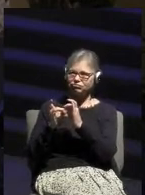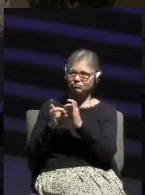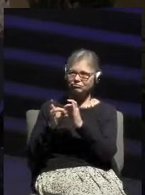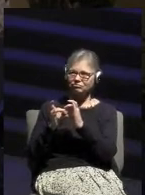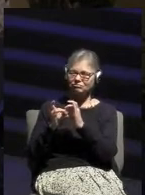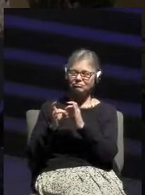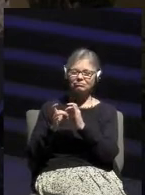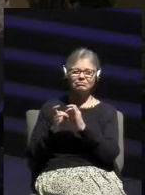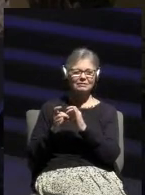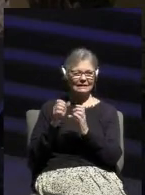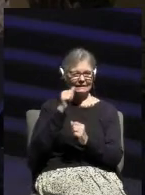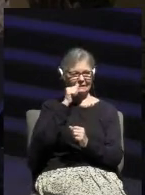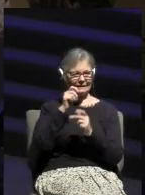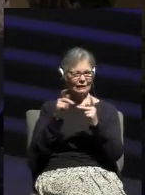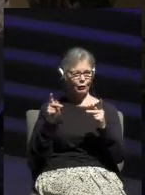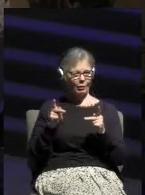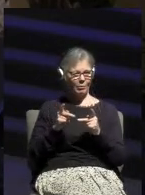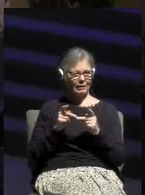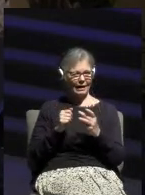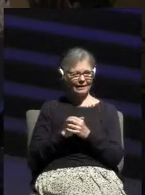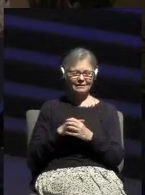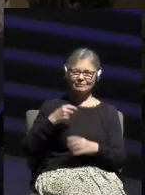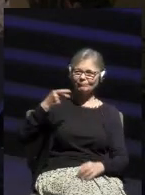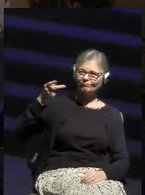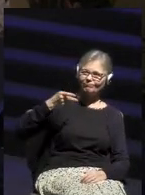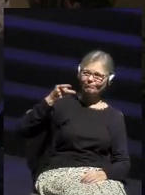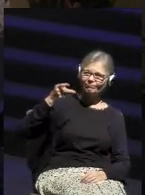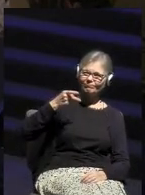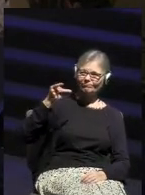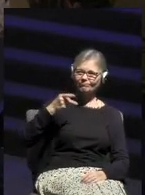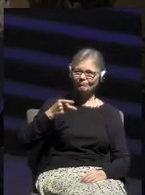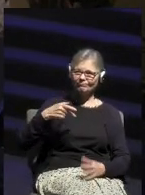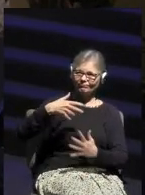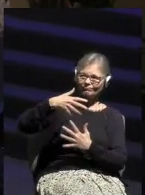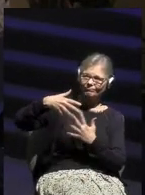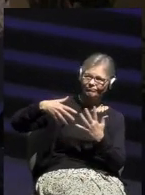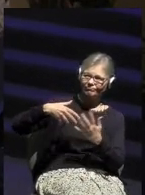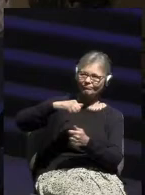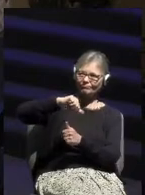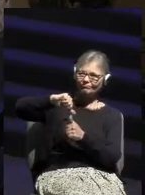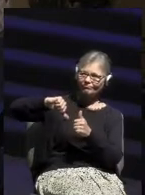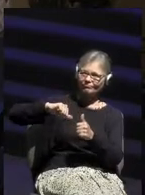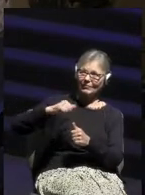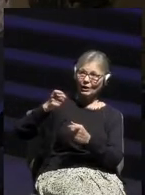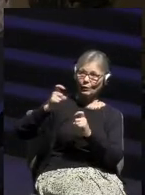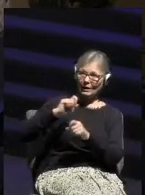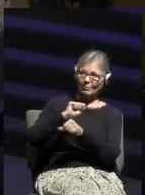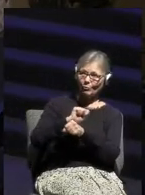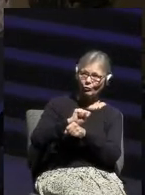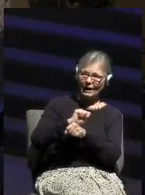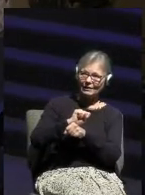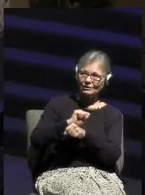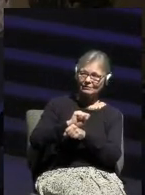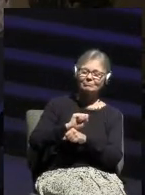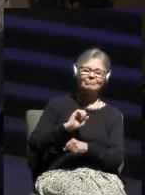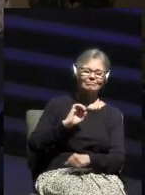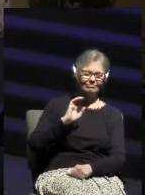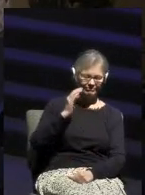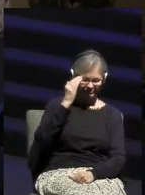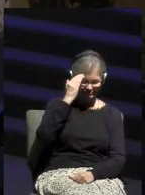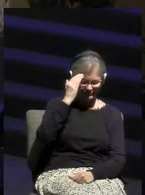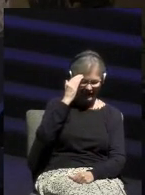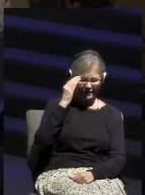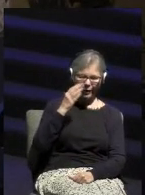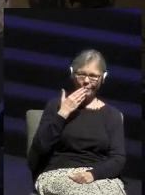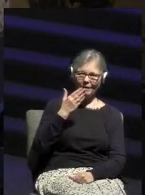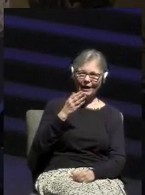life. I want you to live out the protection of God in your life. I want